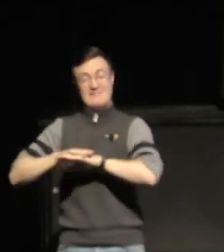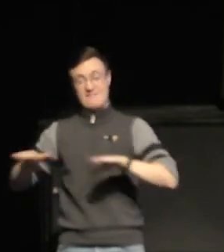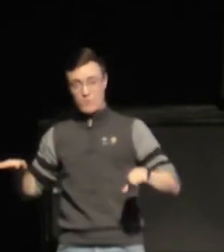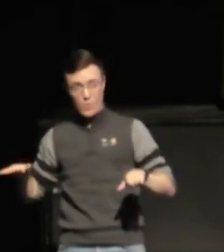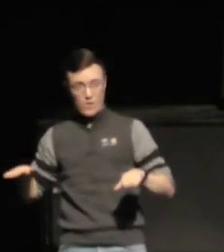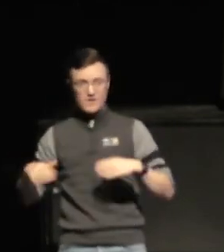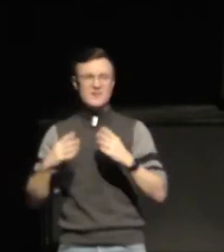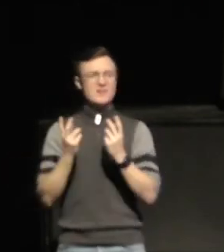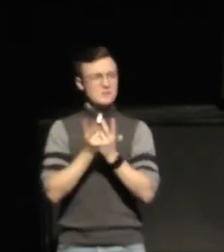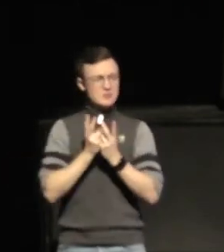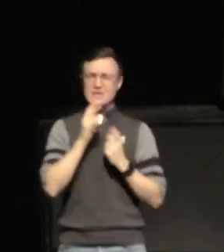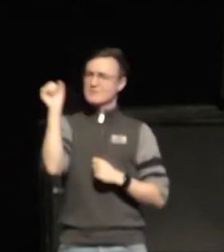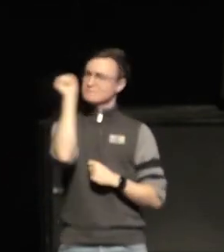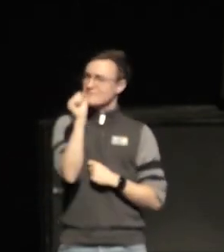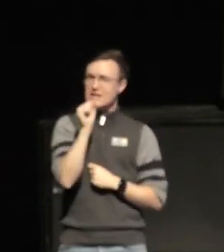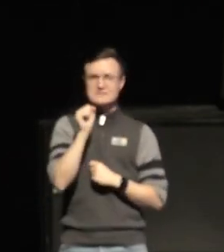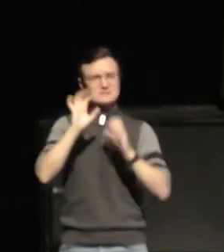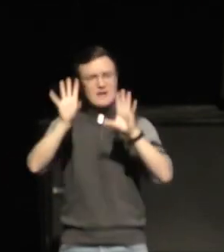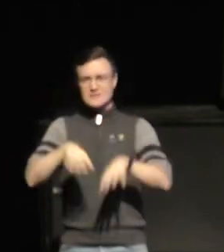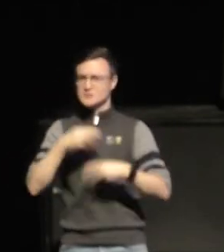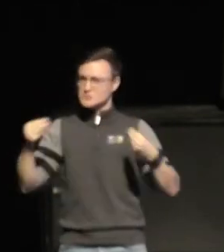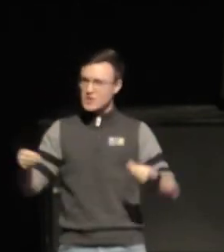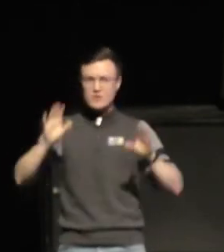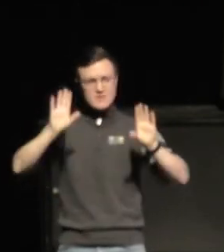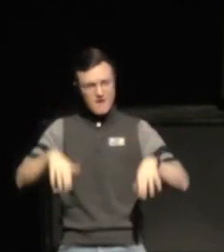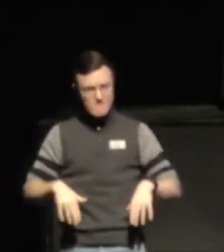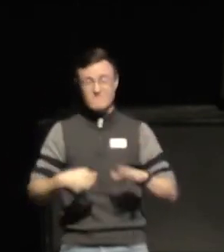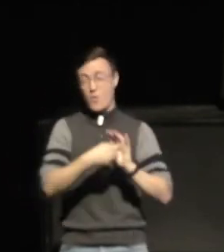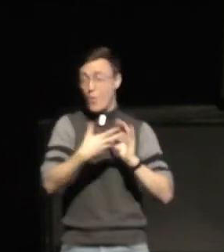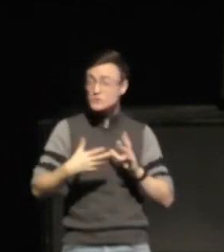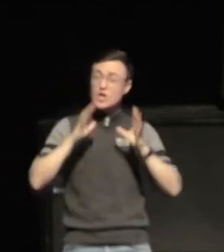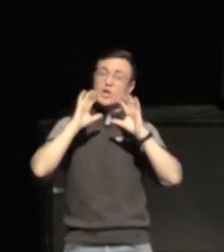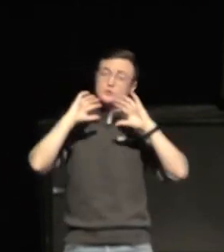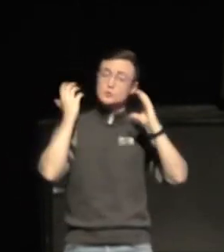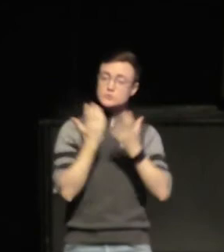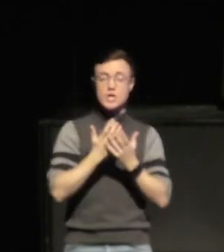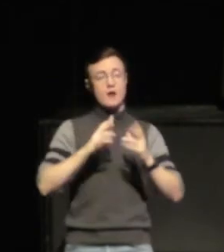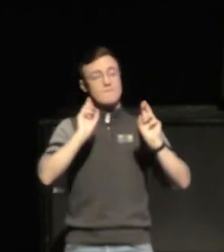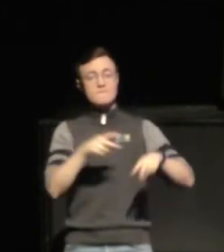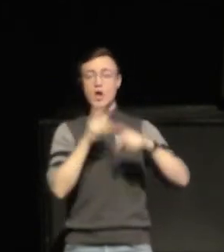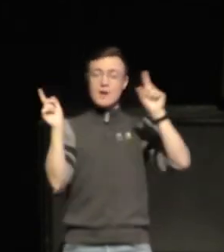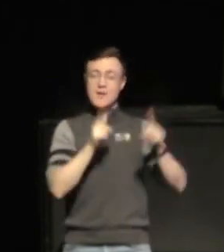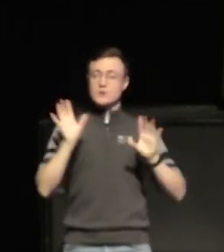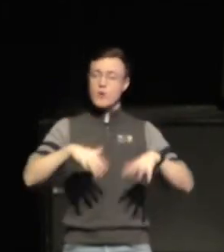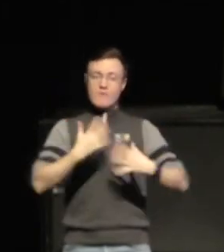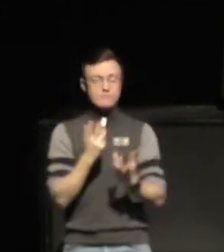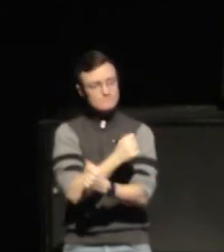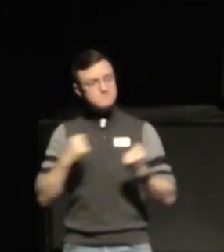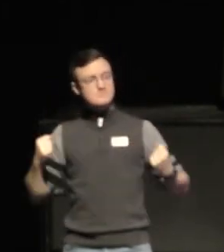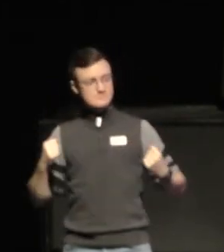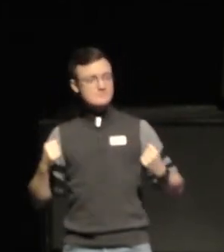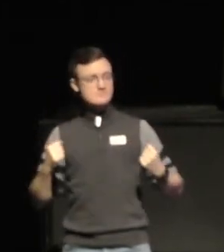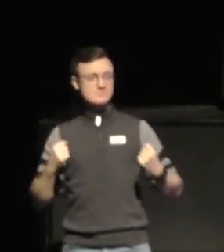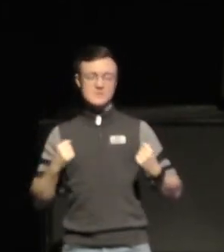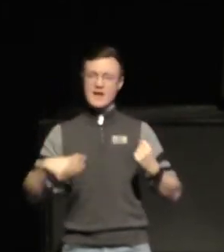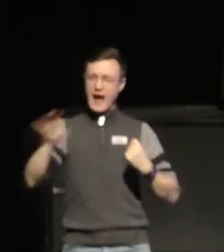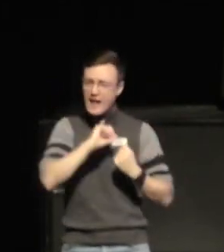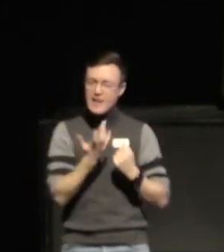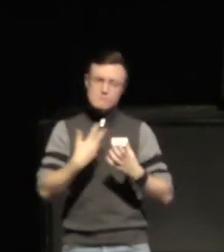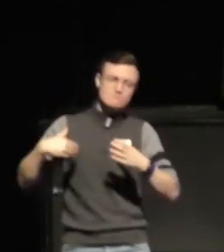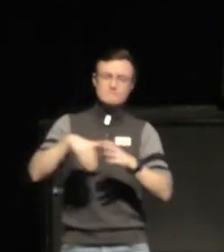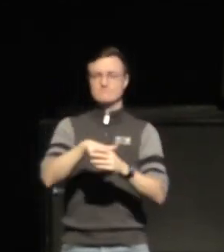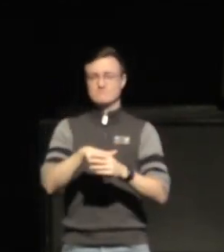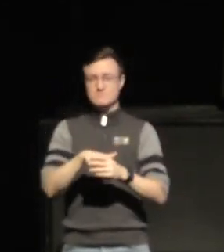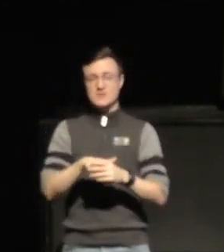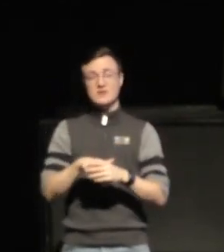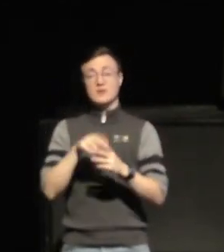level. So they're all concrete actions that have come out of social movement action and participation, and they're showing that